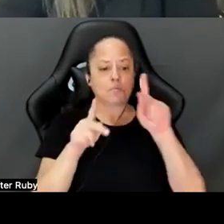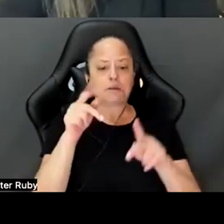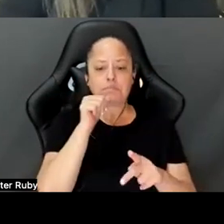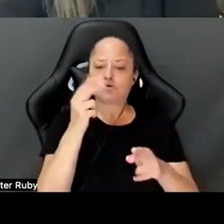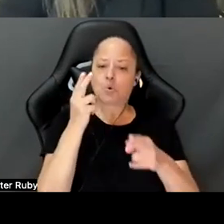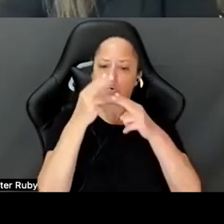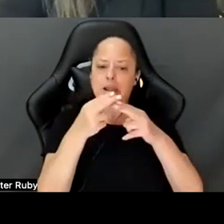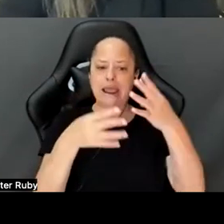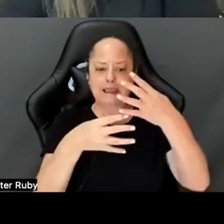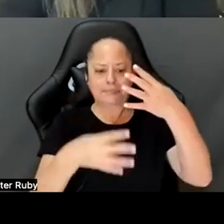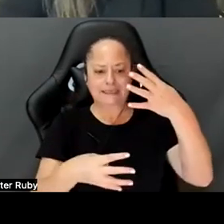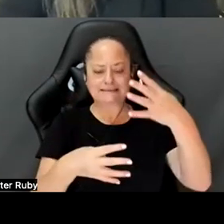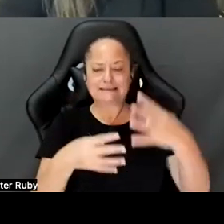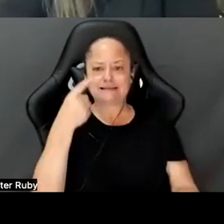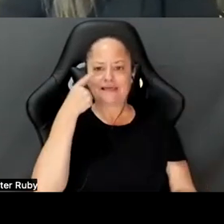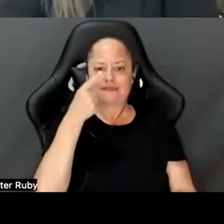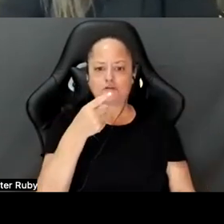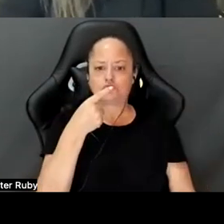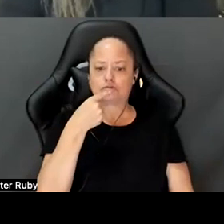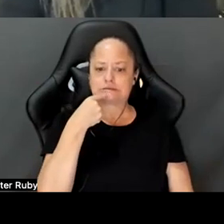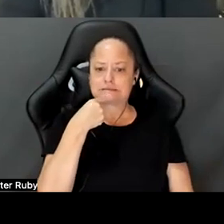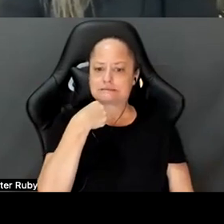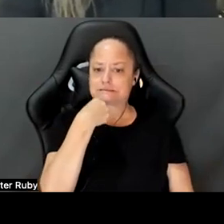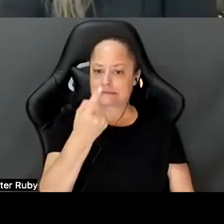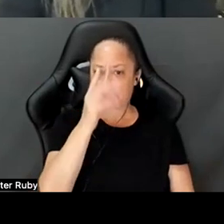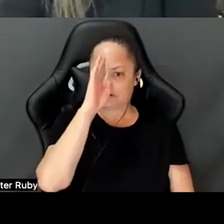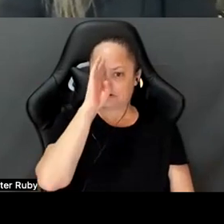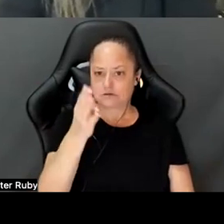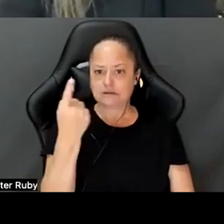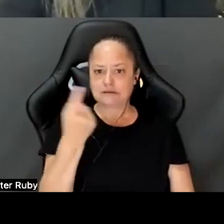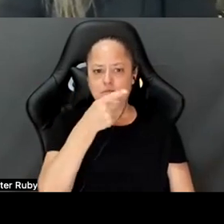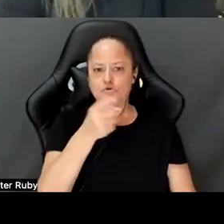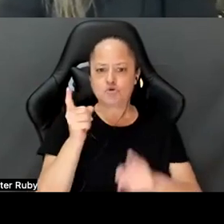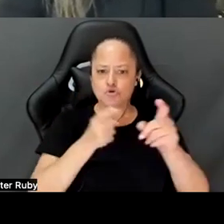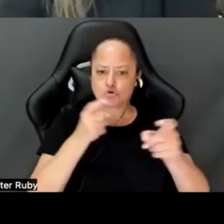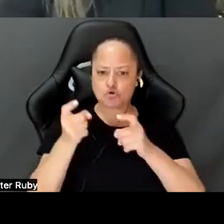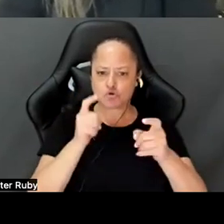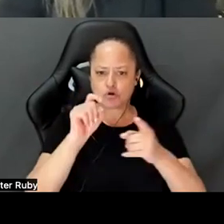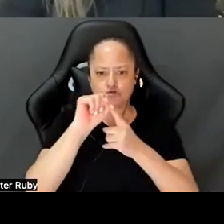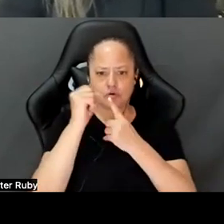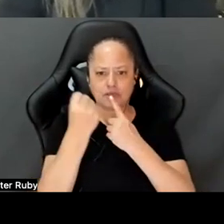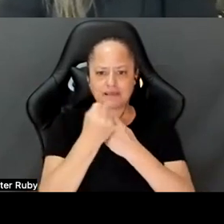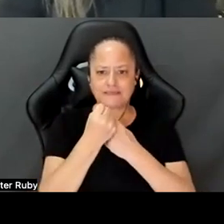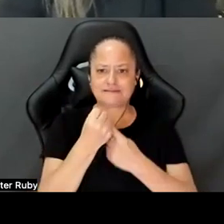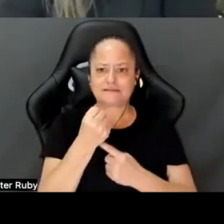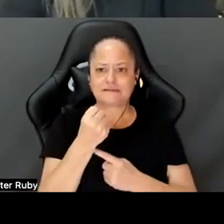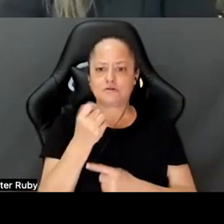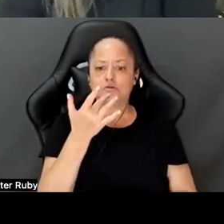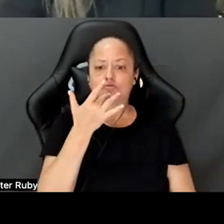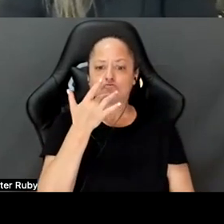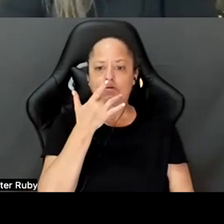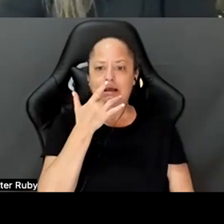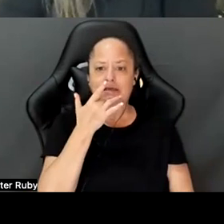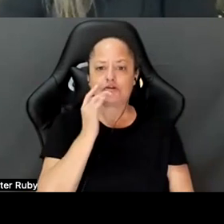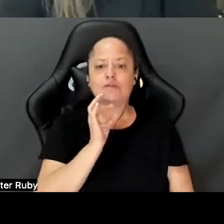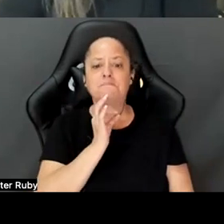these things. I think if you're saying to someone like you're controlling the situation, and rather than being